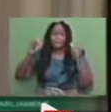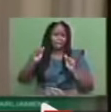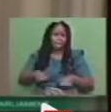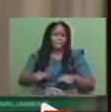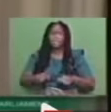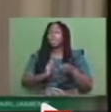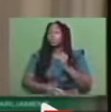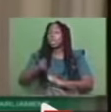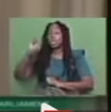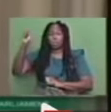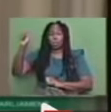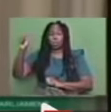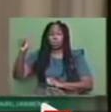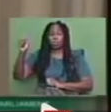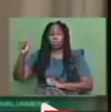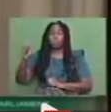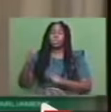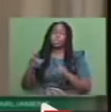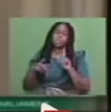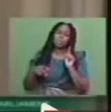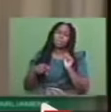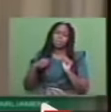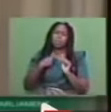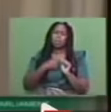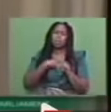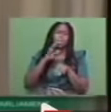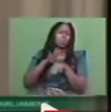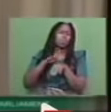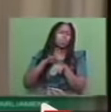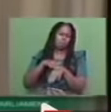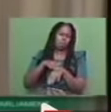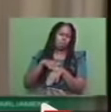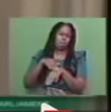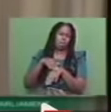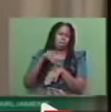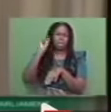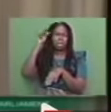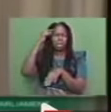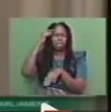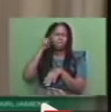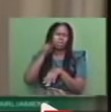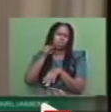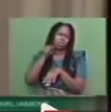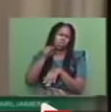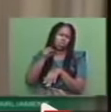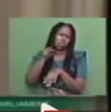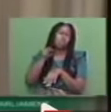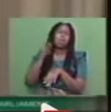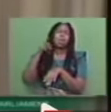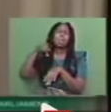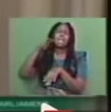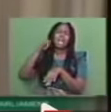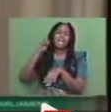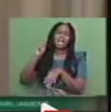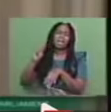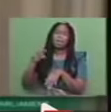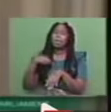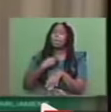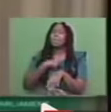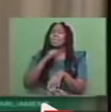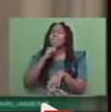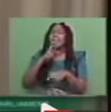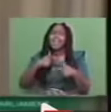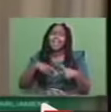notice. We will not allow you to burden our citizens, crippling their true ability. We will not allow you